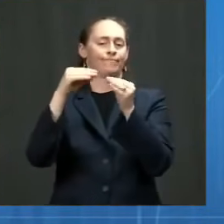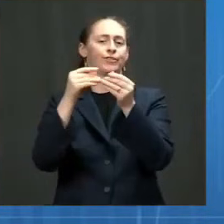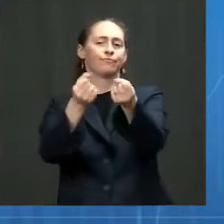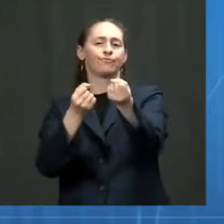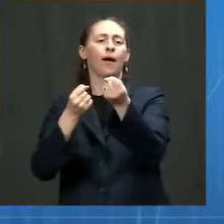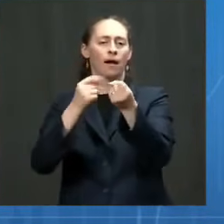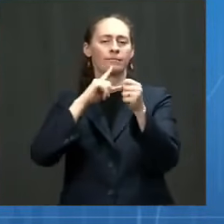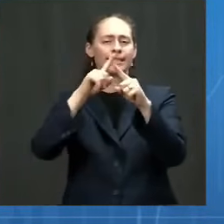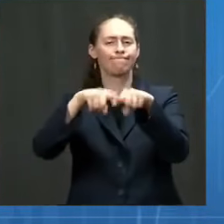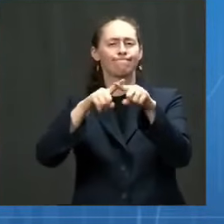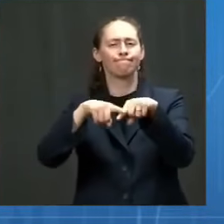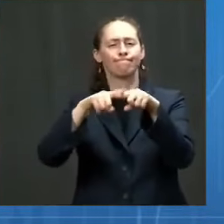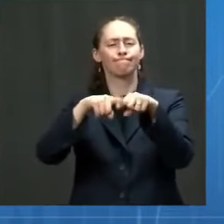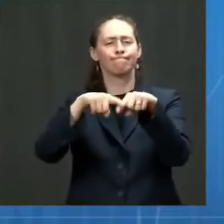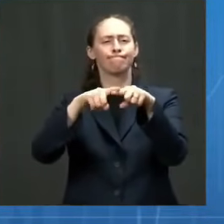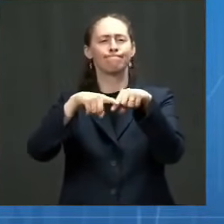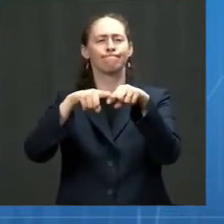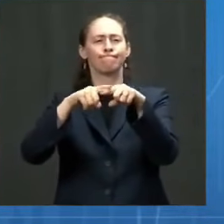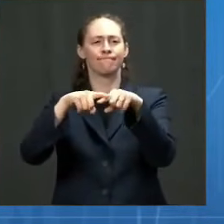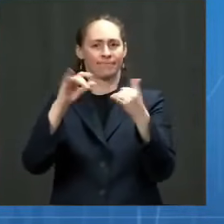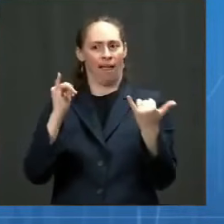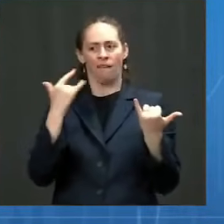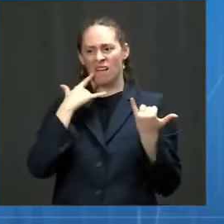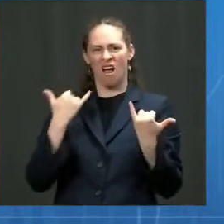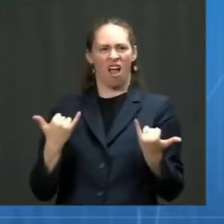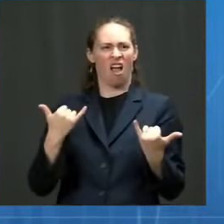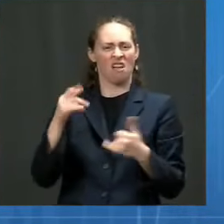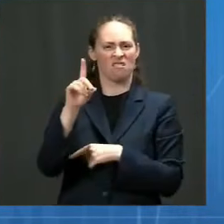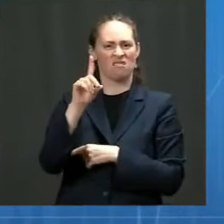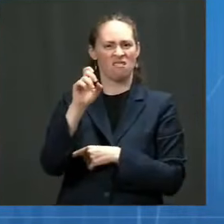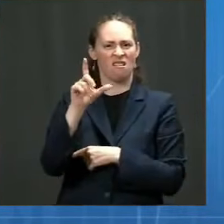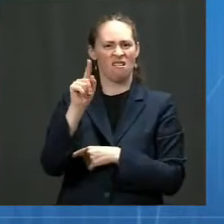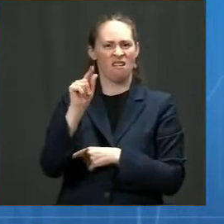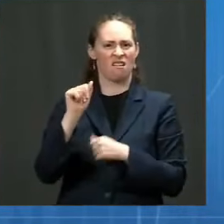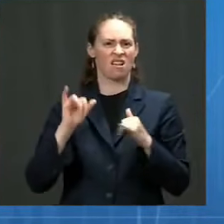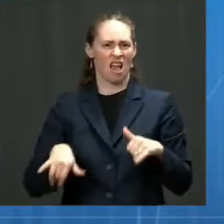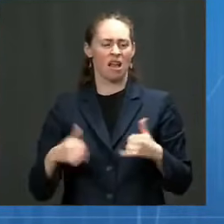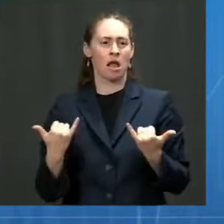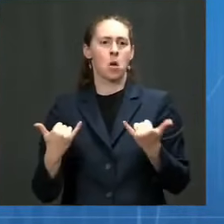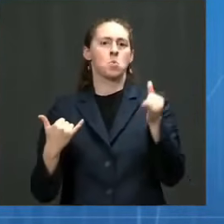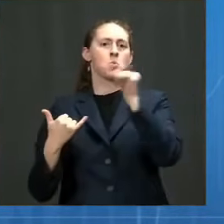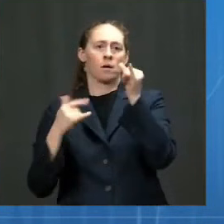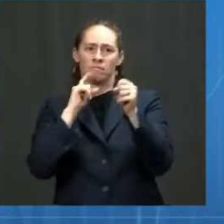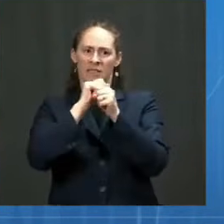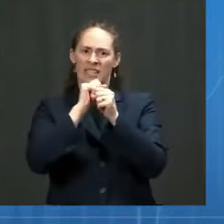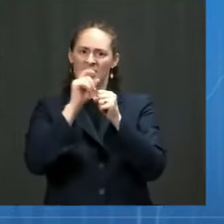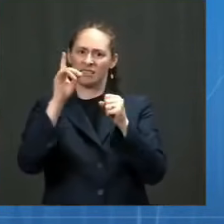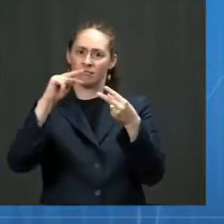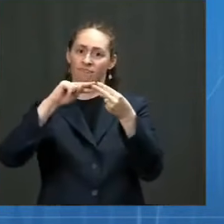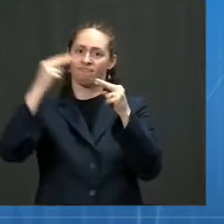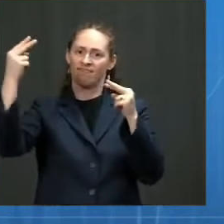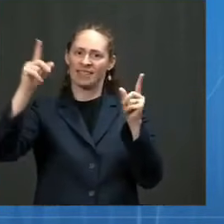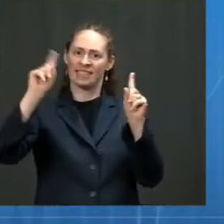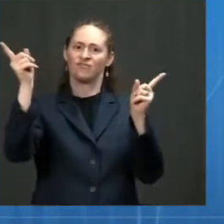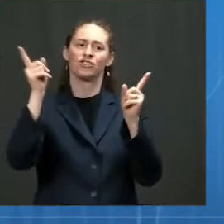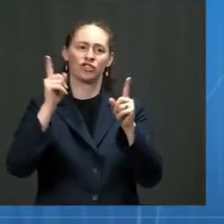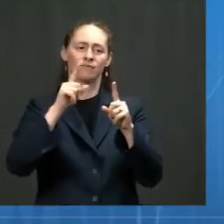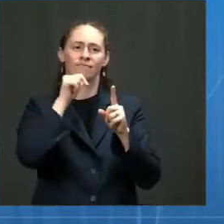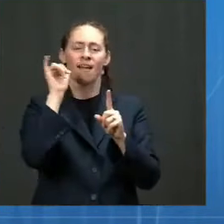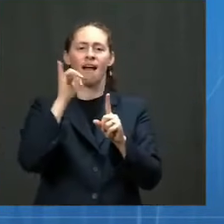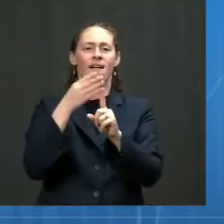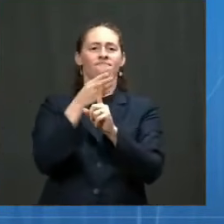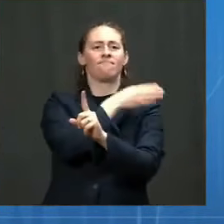have seen with the Delta variant, which functionally changed because it became significantly more able